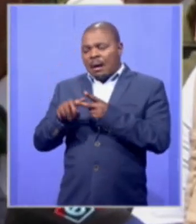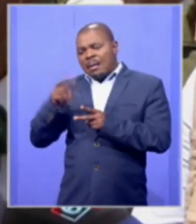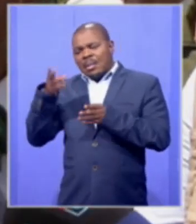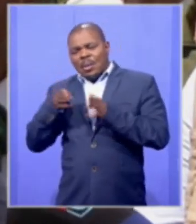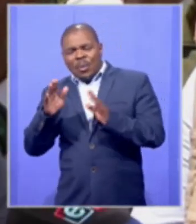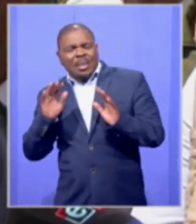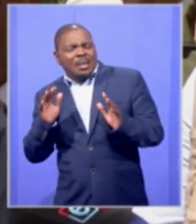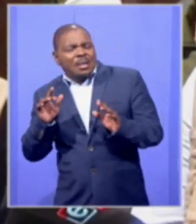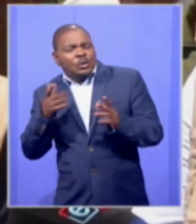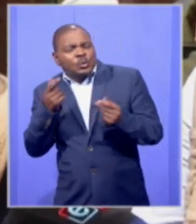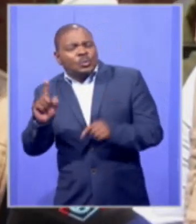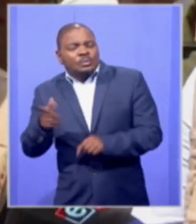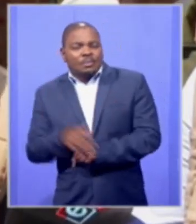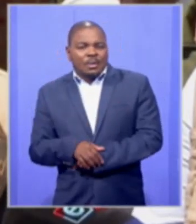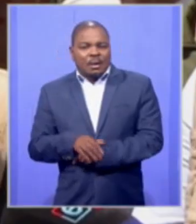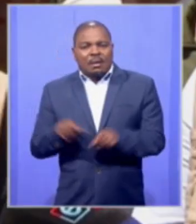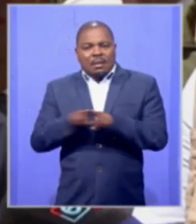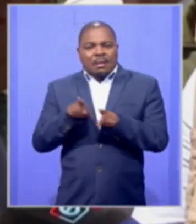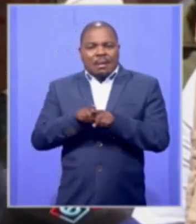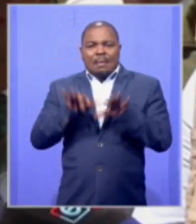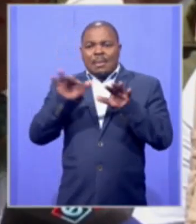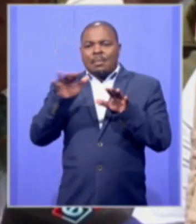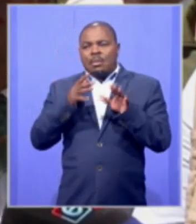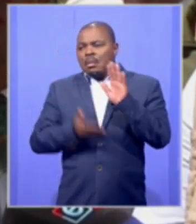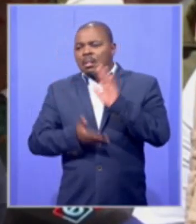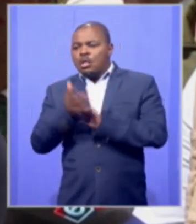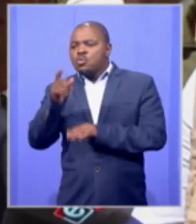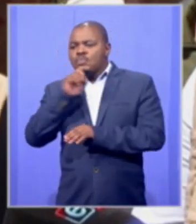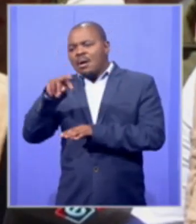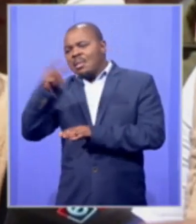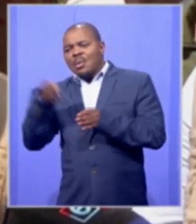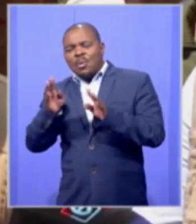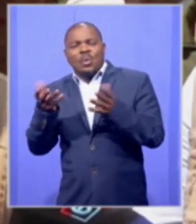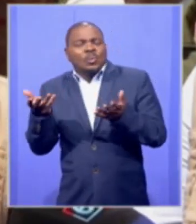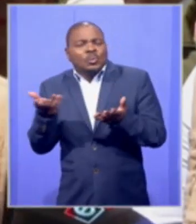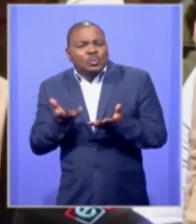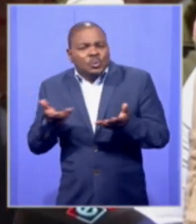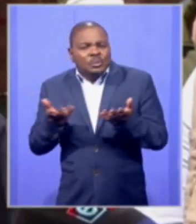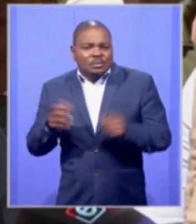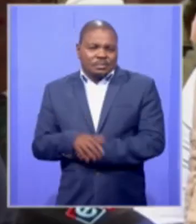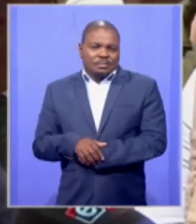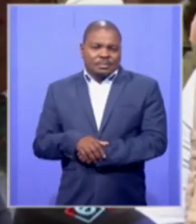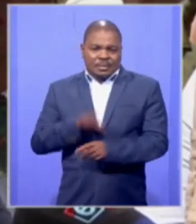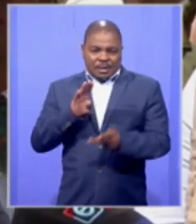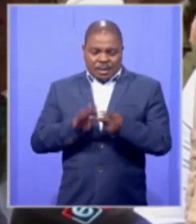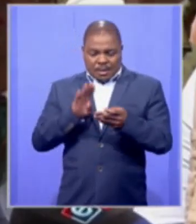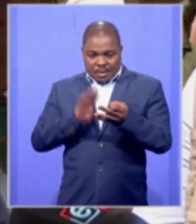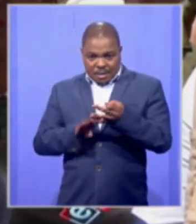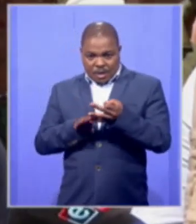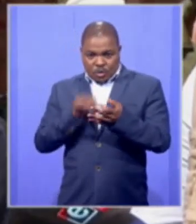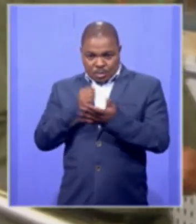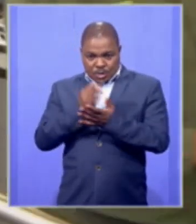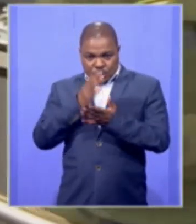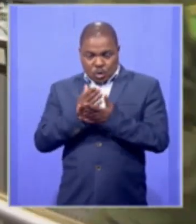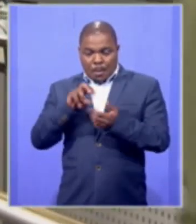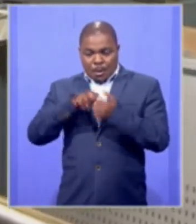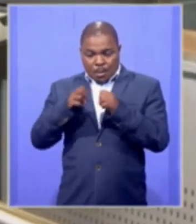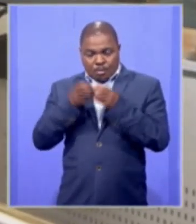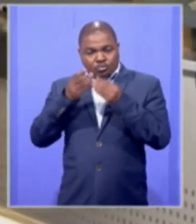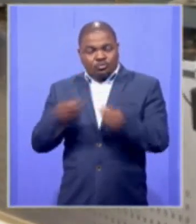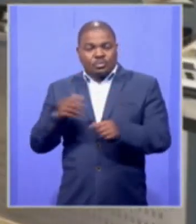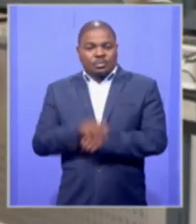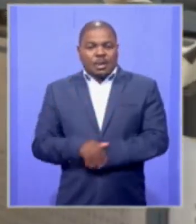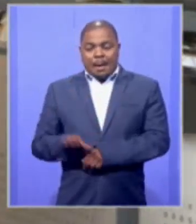be. Where would people, for example, have to be diverted? What would be the messaging? How do we manage and prevent things from becoming a problem? Go ya